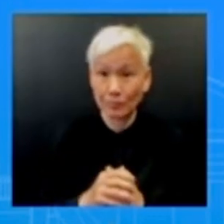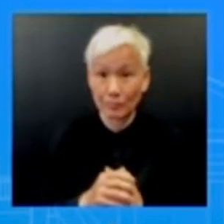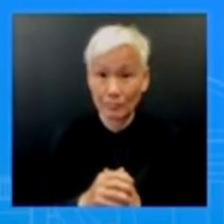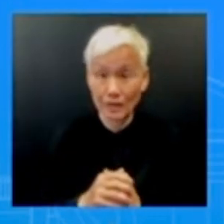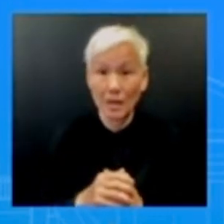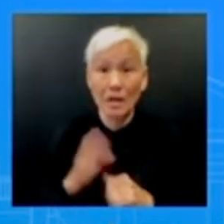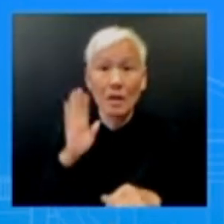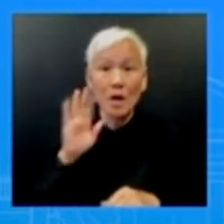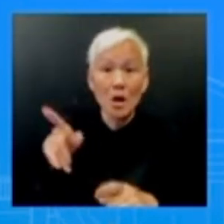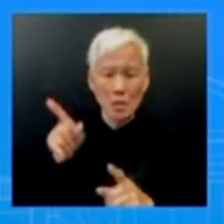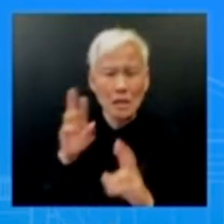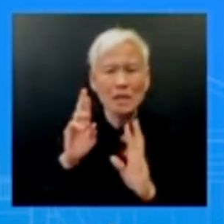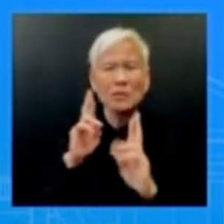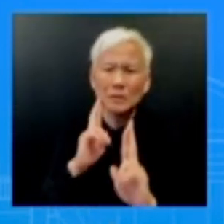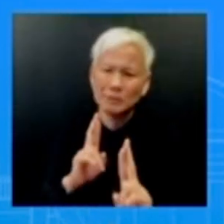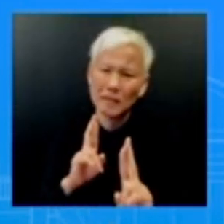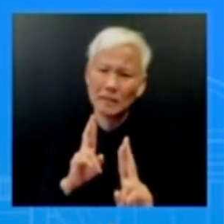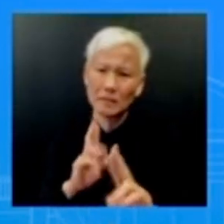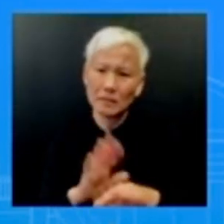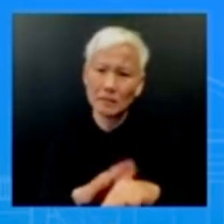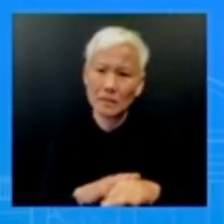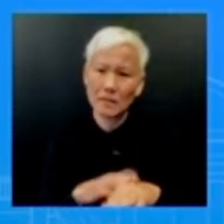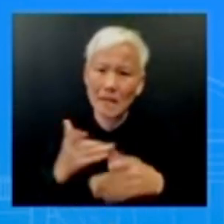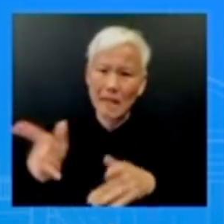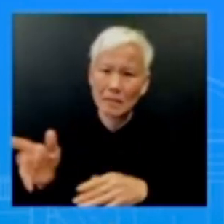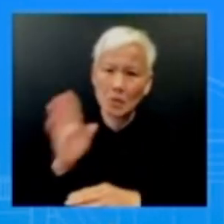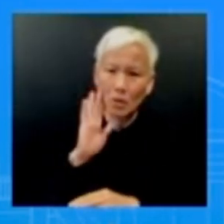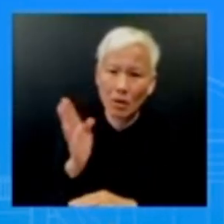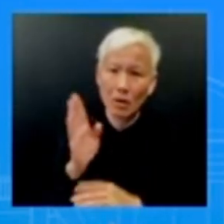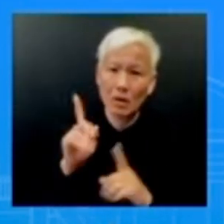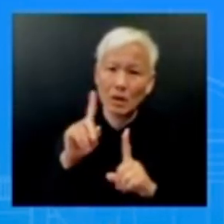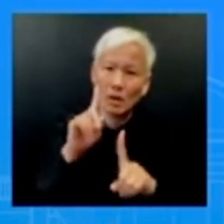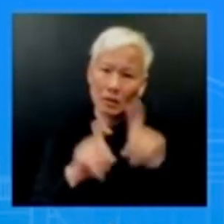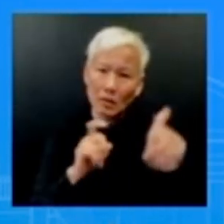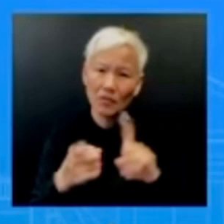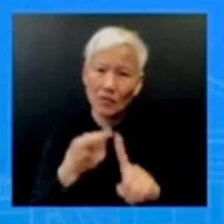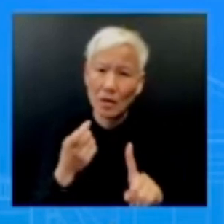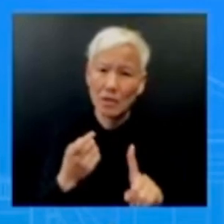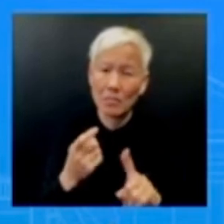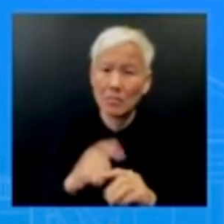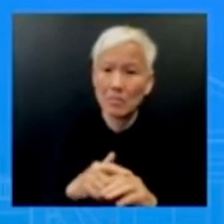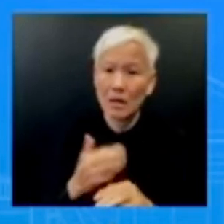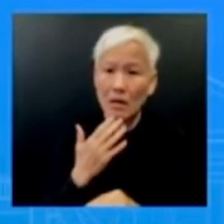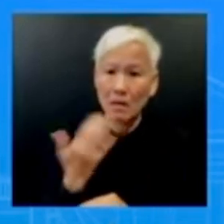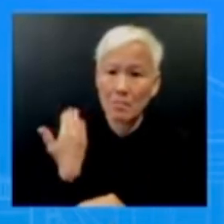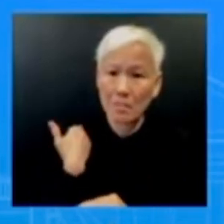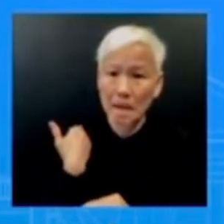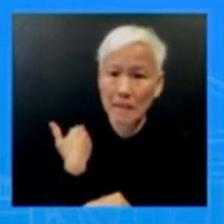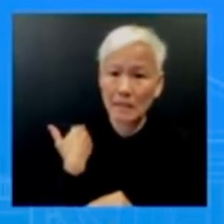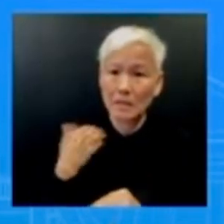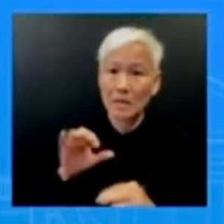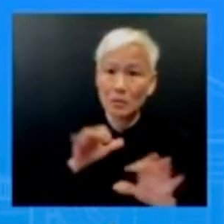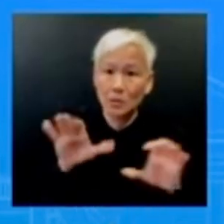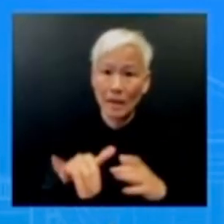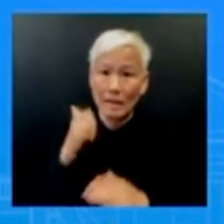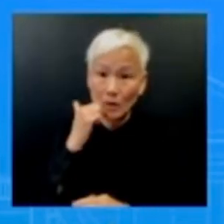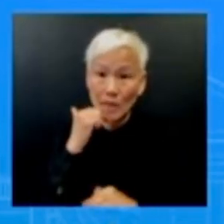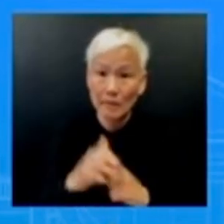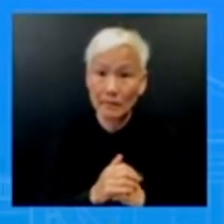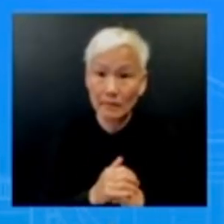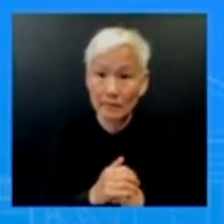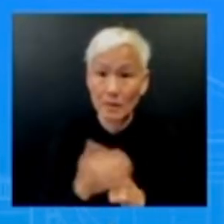allowed to take questions from the front and from the back, and that's what we do every day, and that's what we're going to continue to do. Go ahead, Admiral.